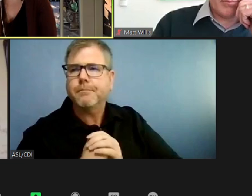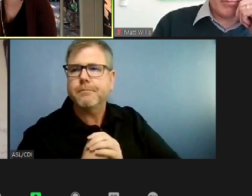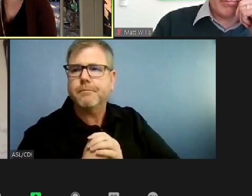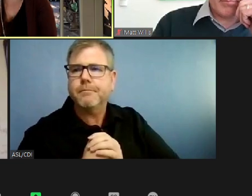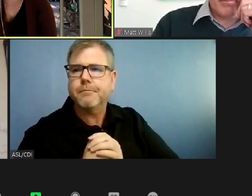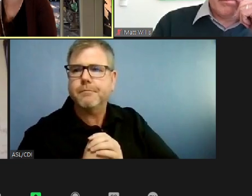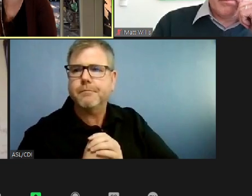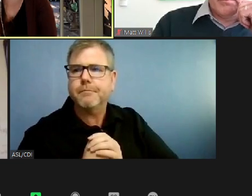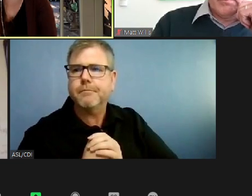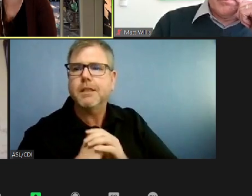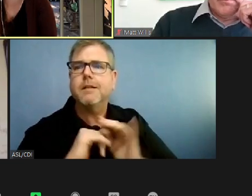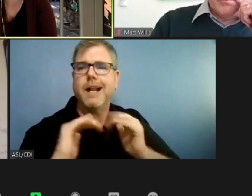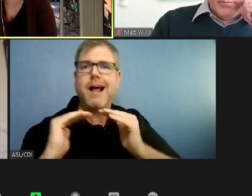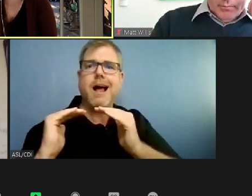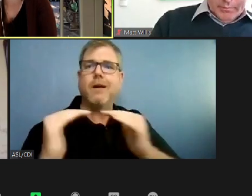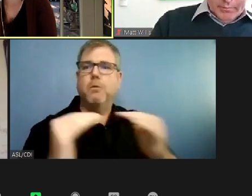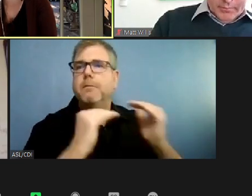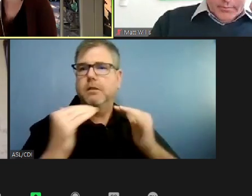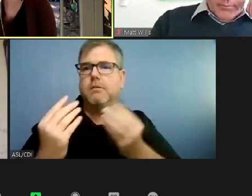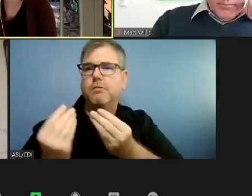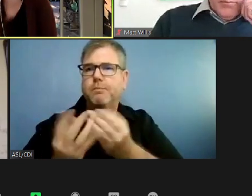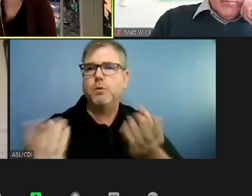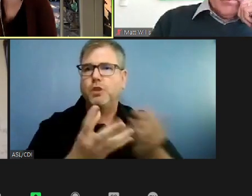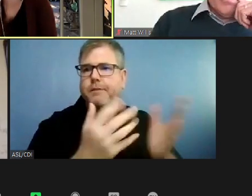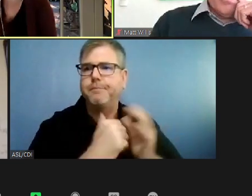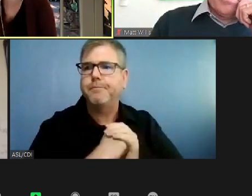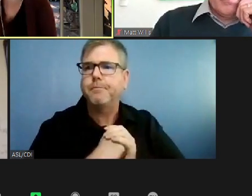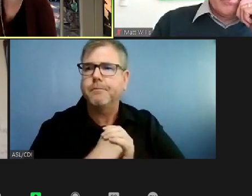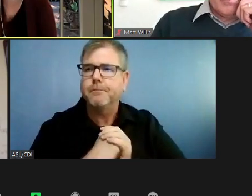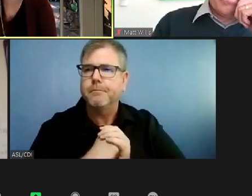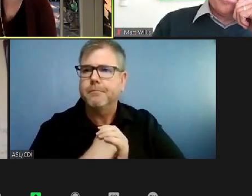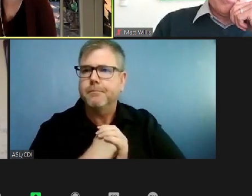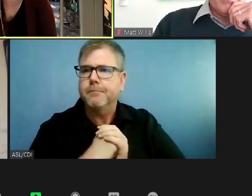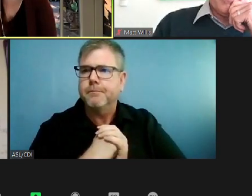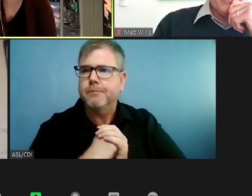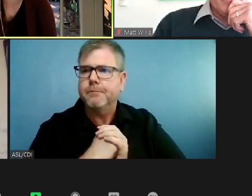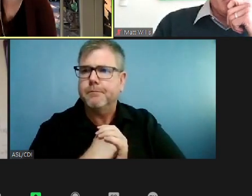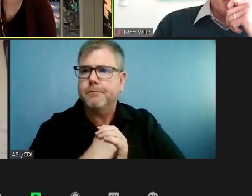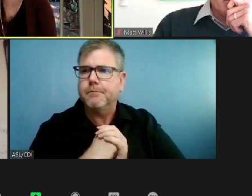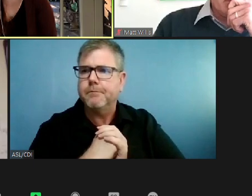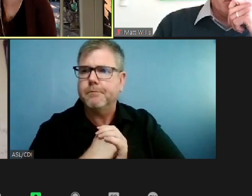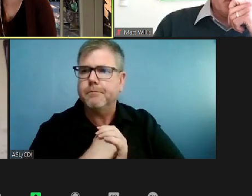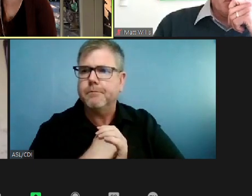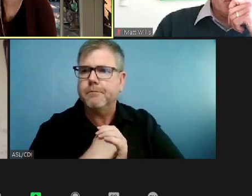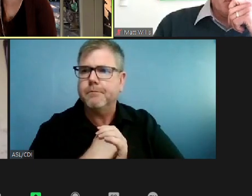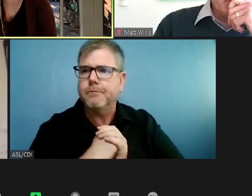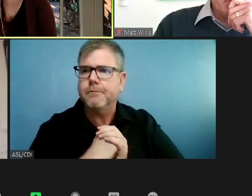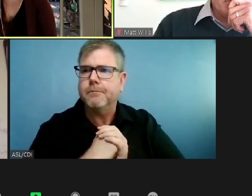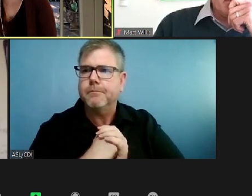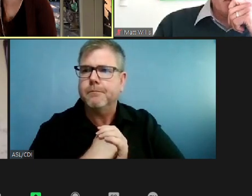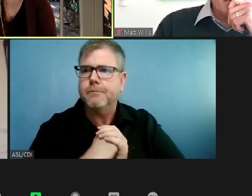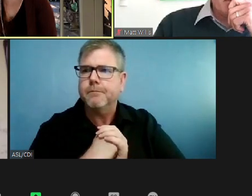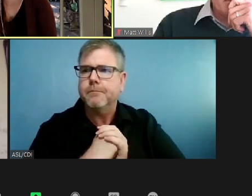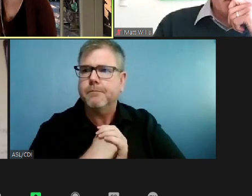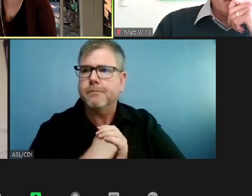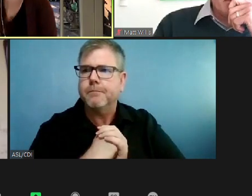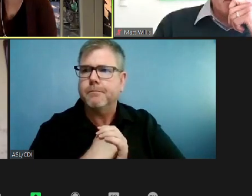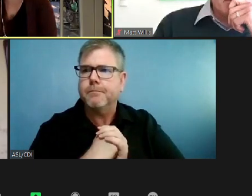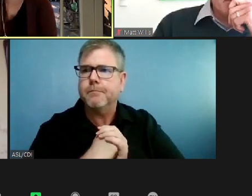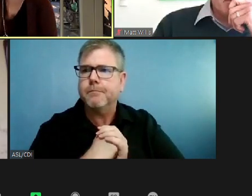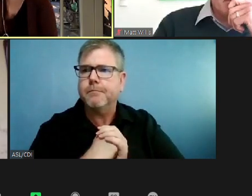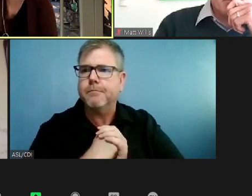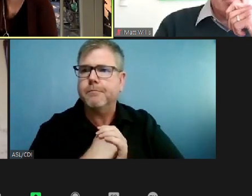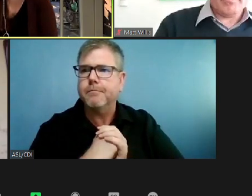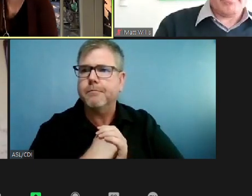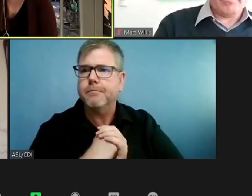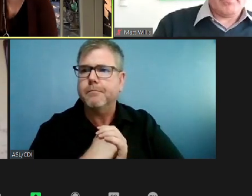which are Latinx or other communities of color, and wondering, what efforts are